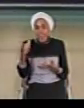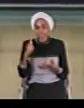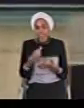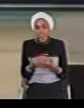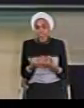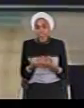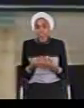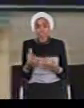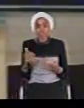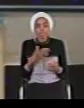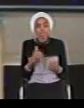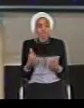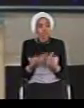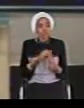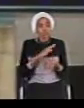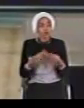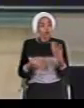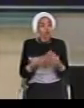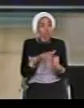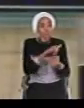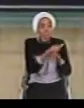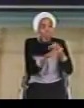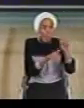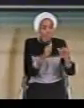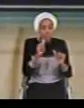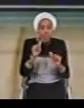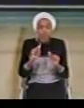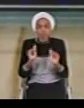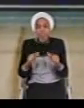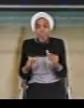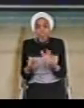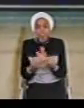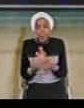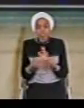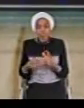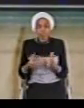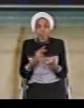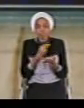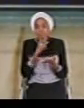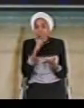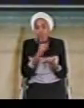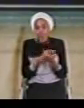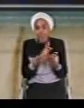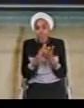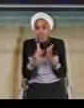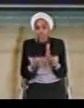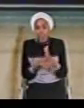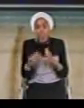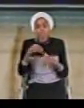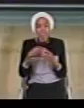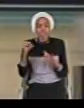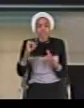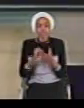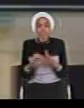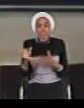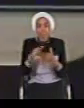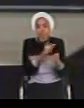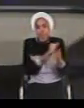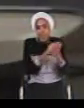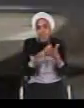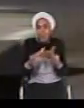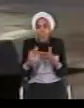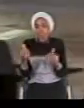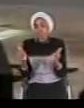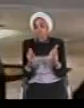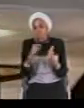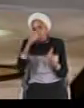with all deceivableness of unrighteousness in them that perish, because they